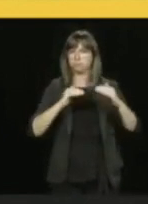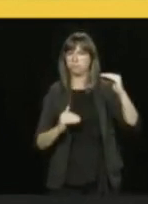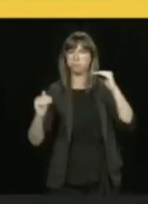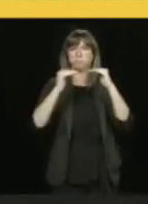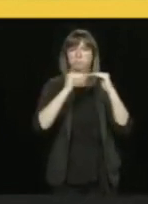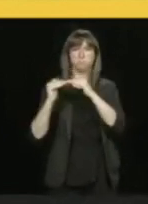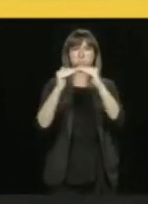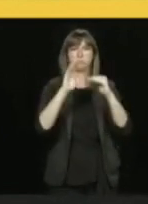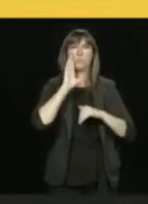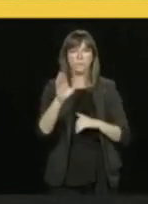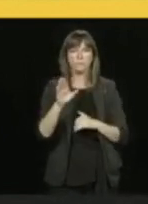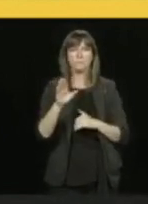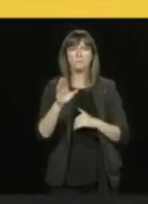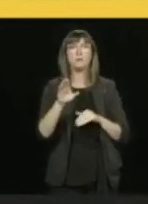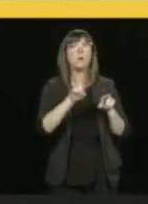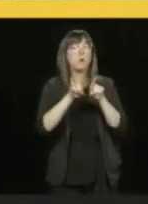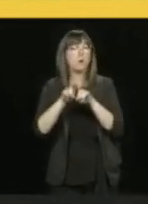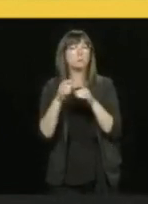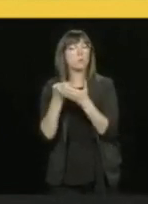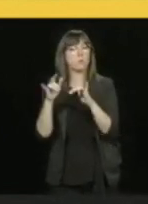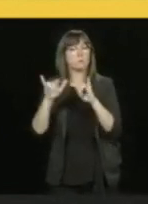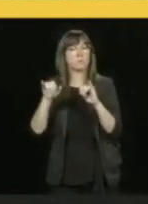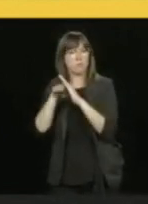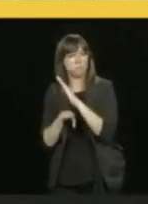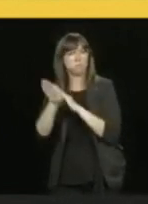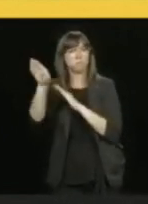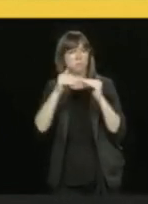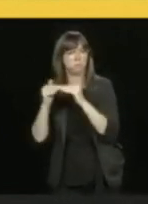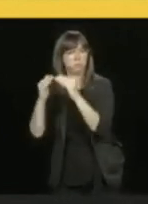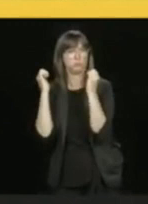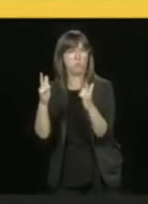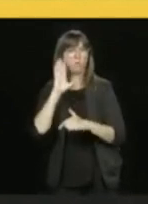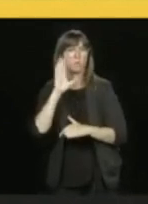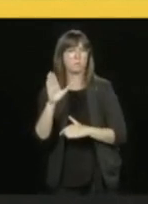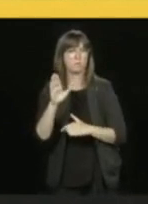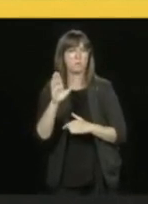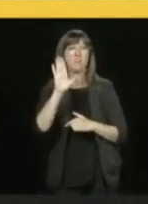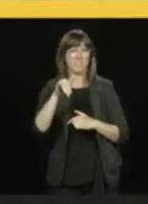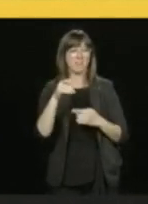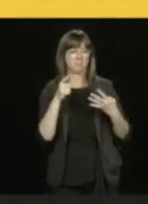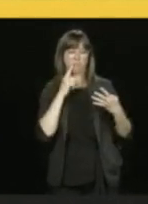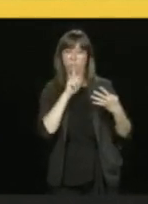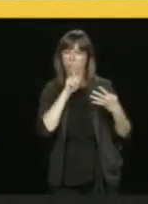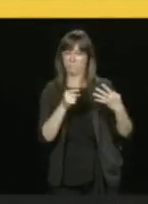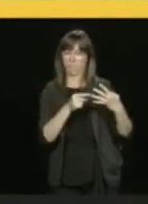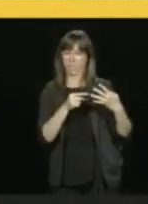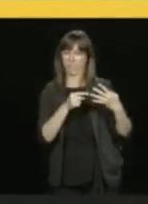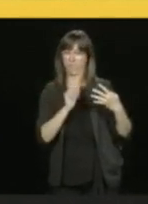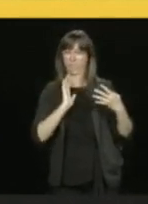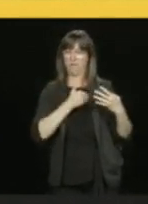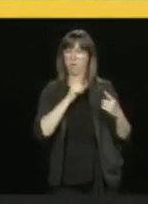by also building a better economy for all. In fact, this is the third foundation of the government's approach.